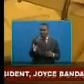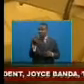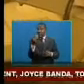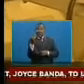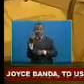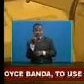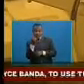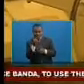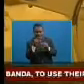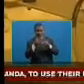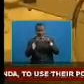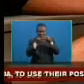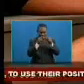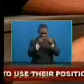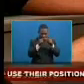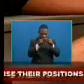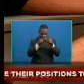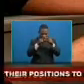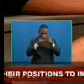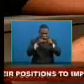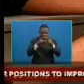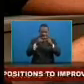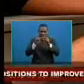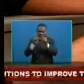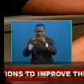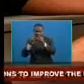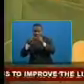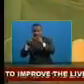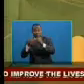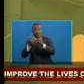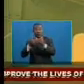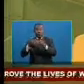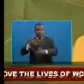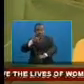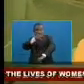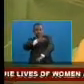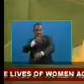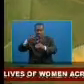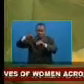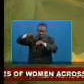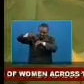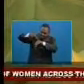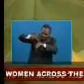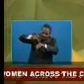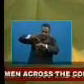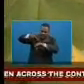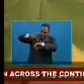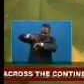average. They can be every day for injections. And then we monitor the